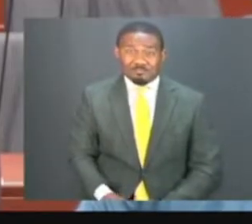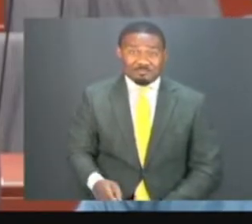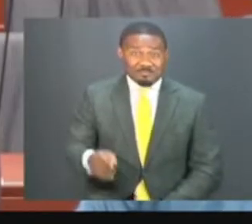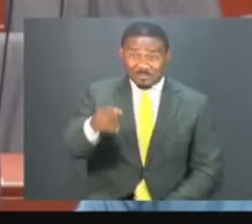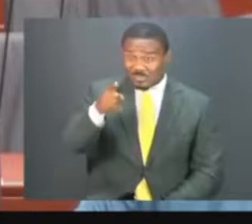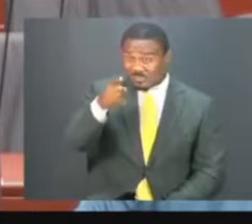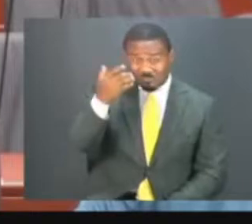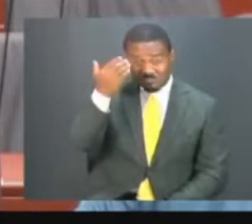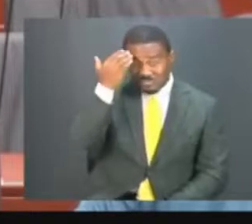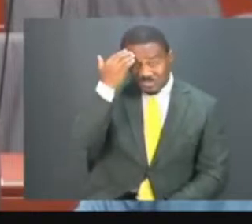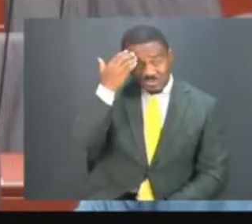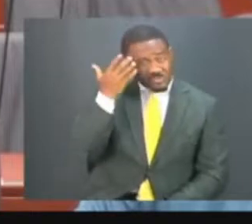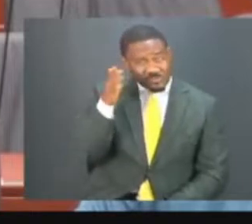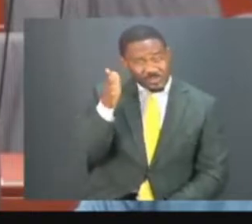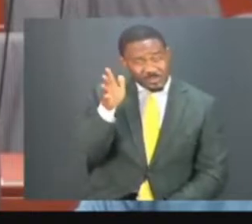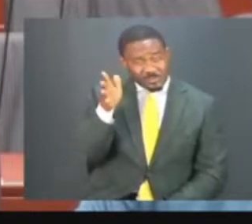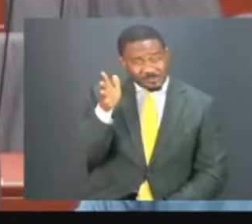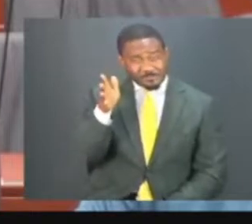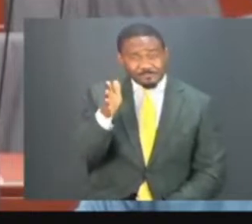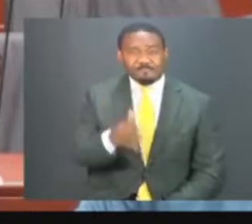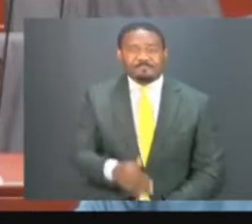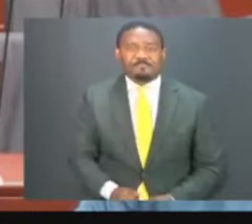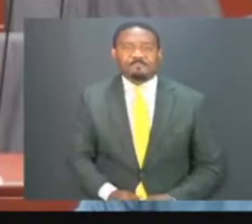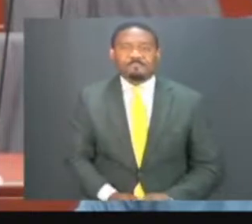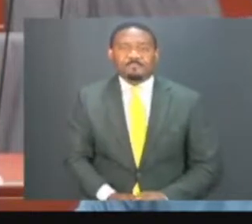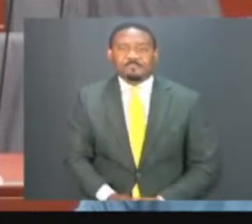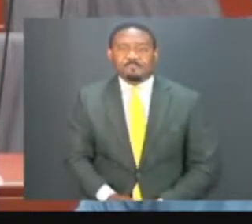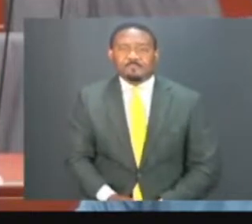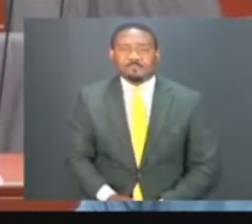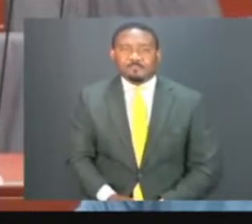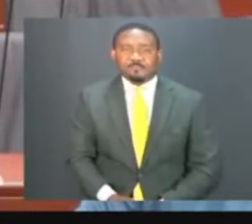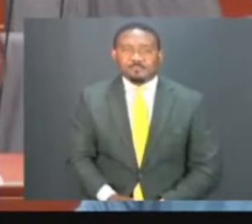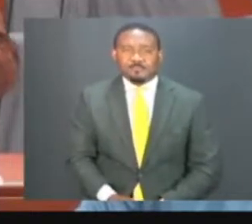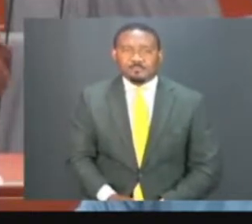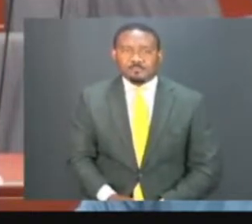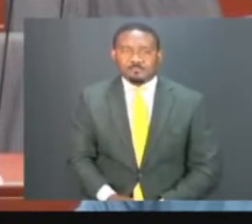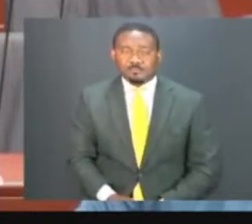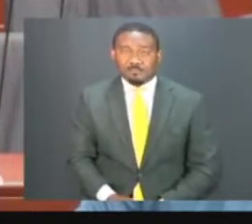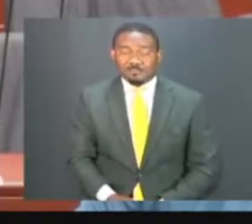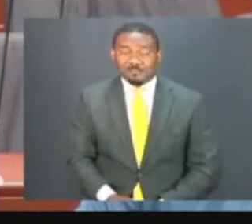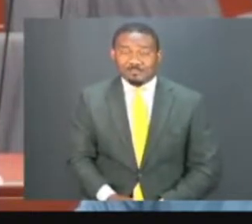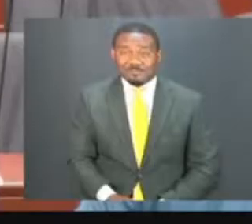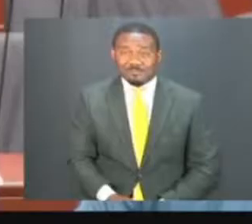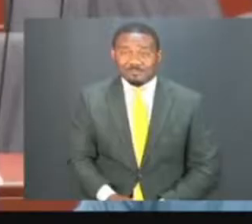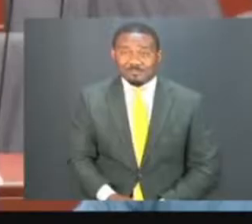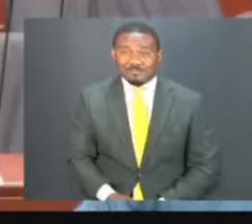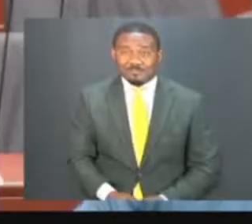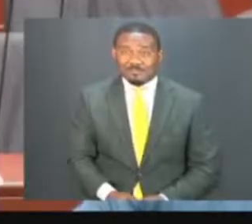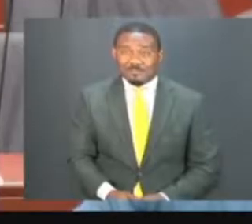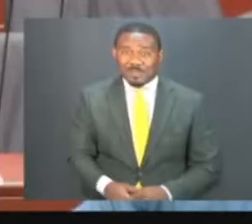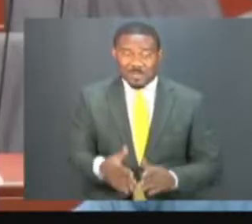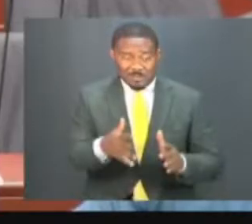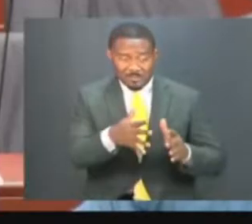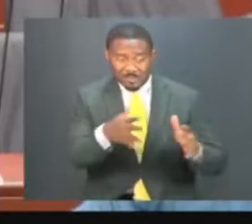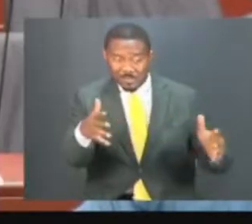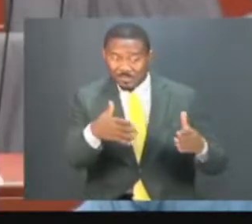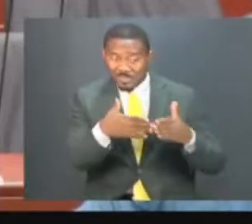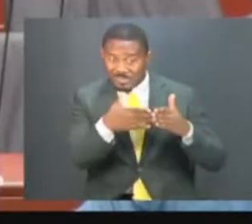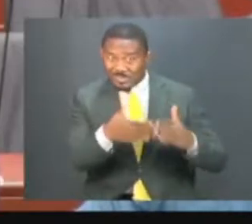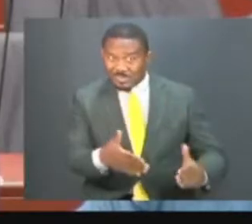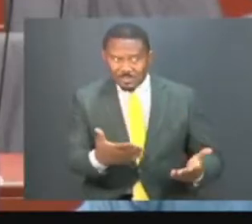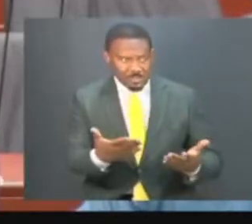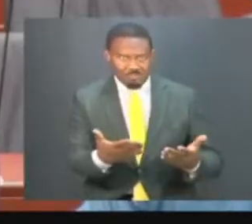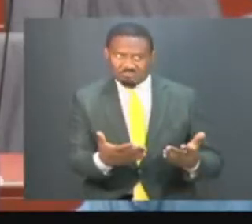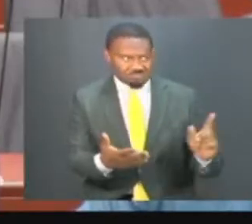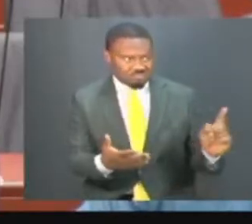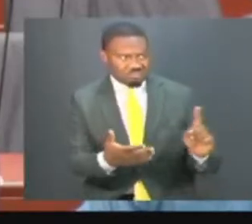do. Now, and the majority leader also just walked in. Majority side, please